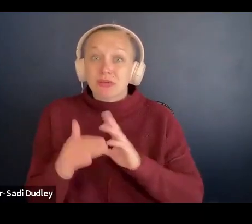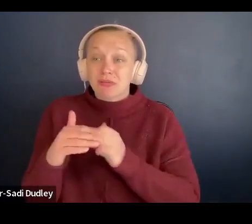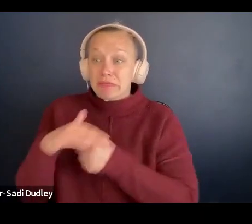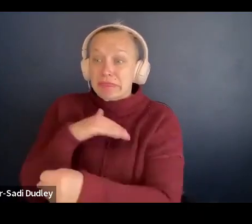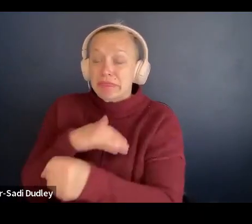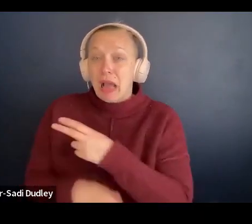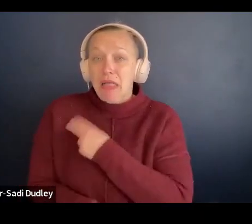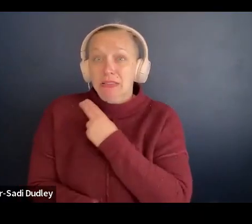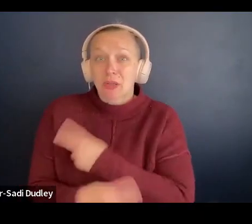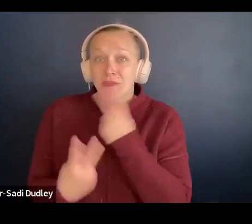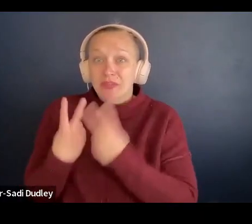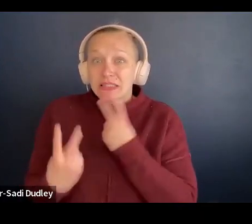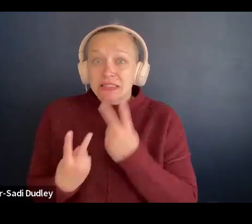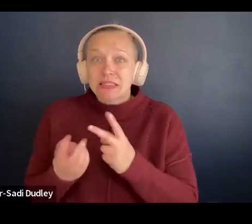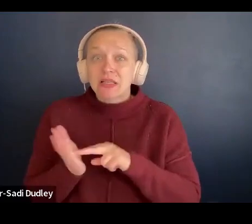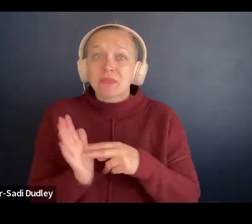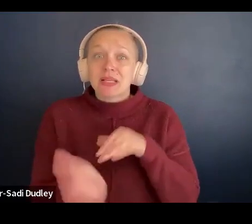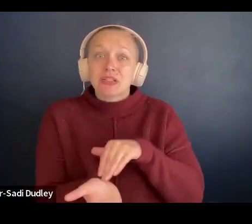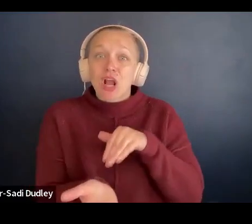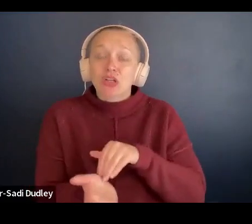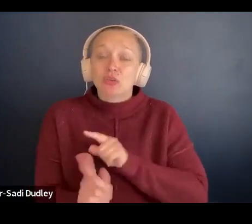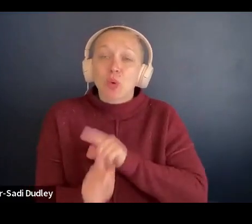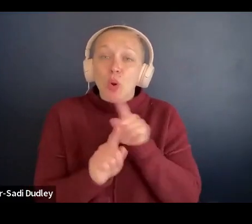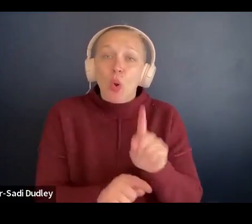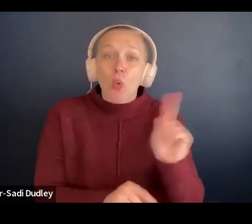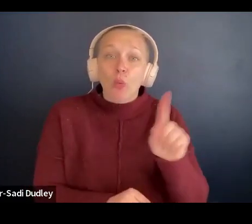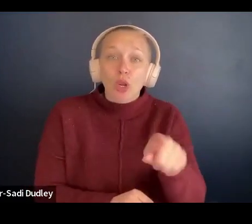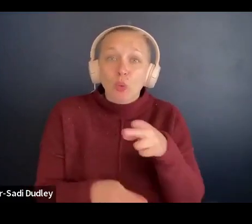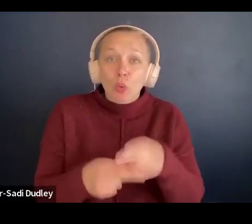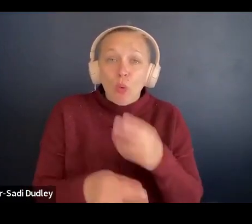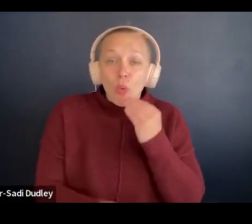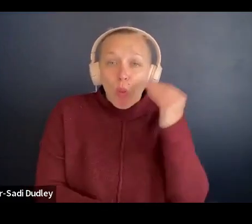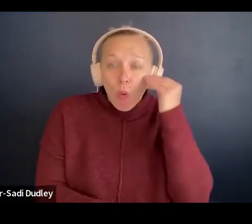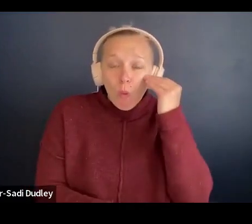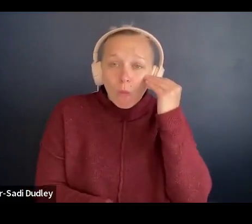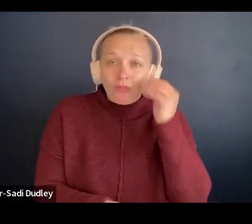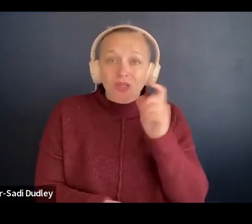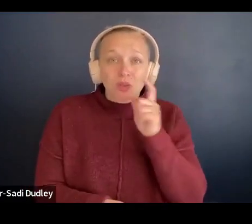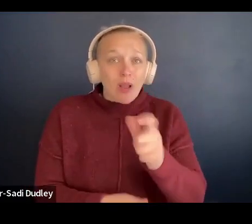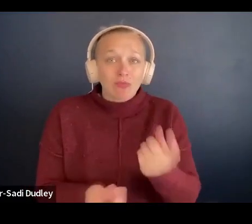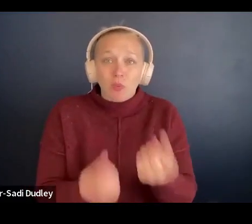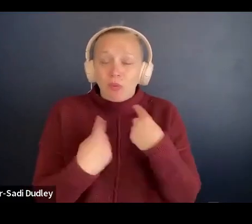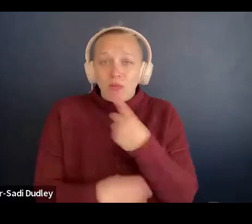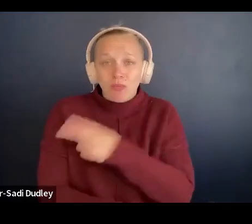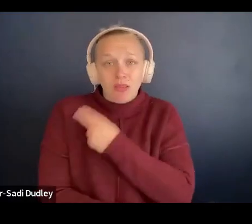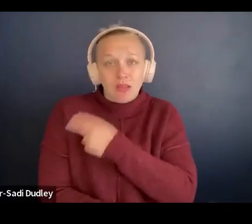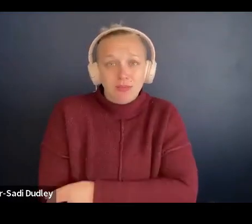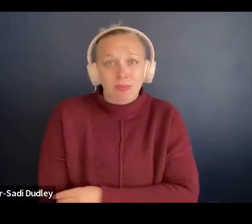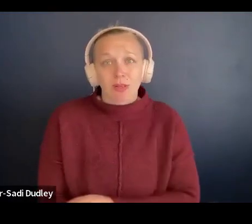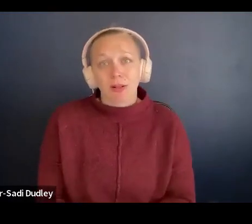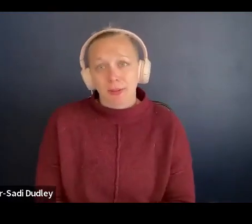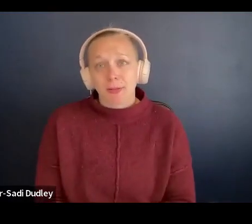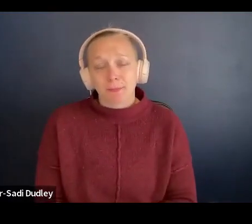care comes to the patient wherever they call home. We can go on to the next slide.